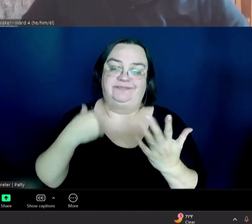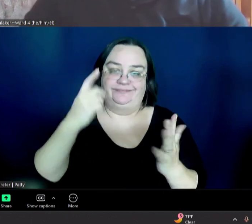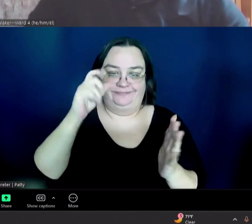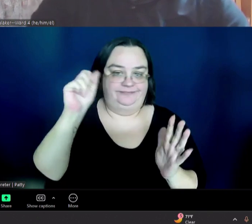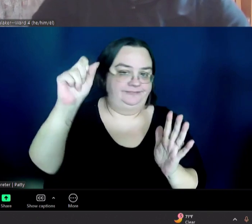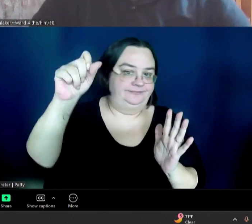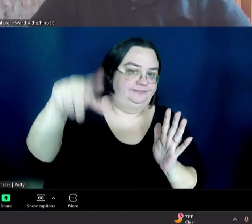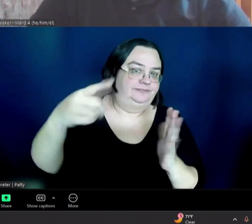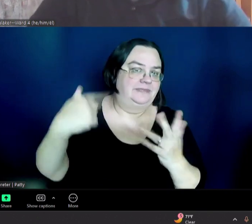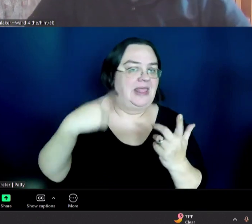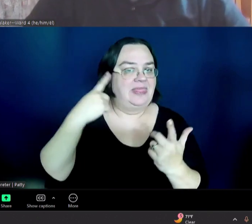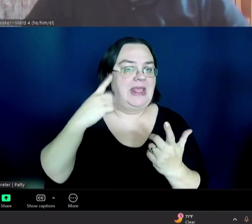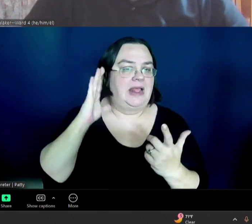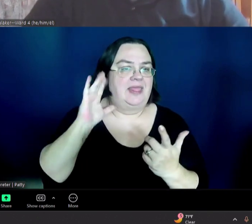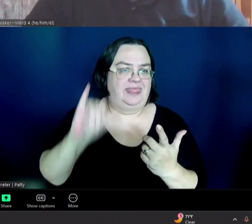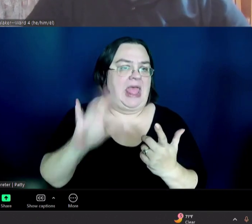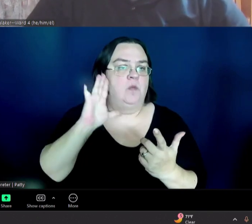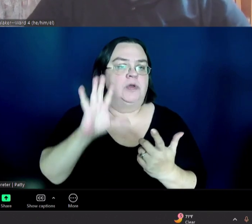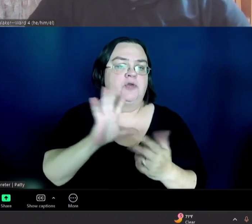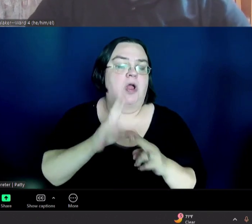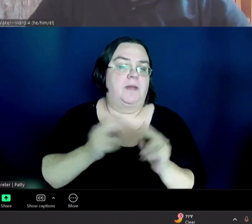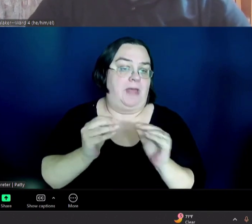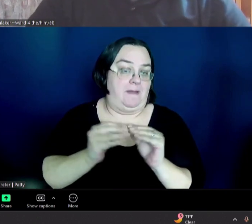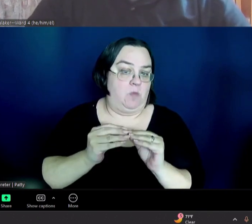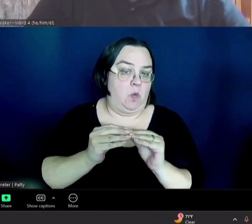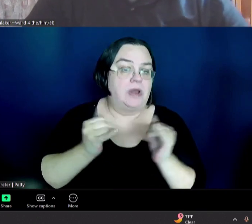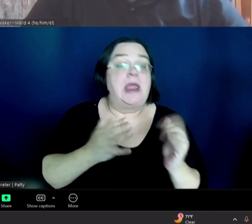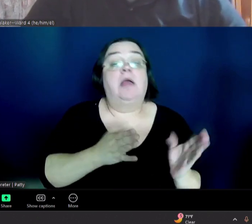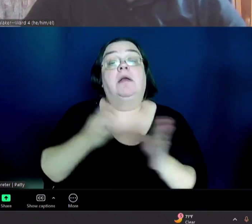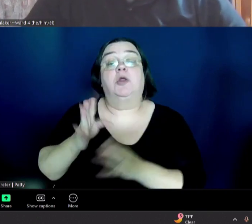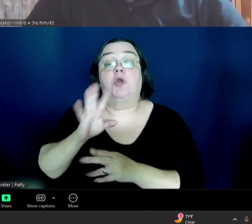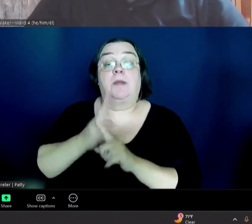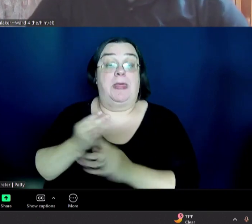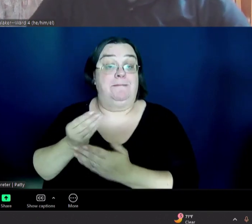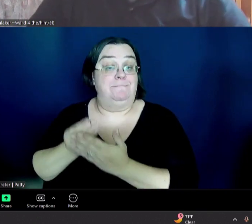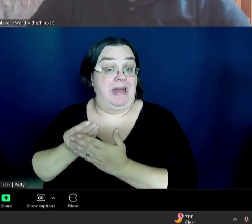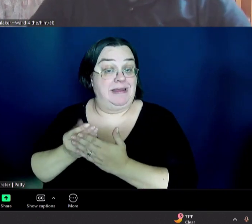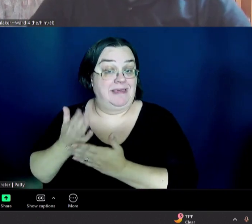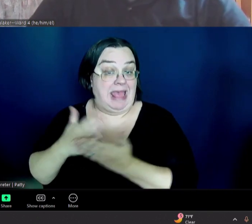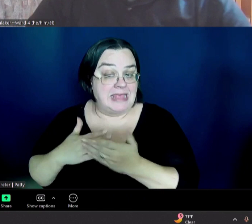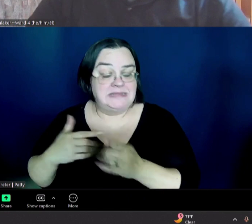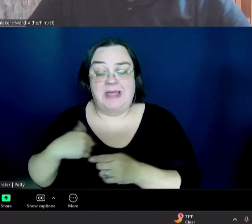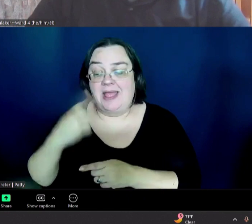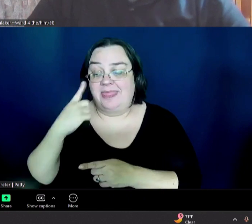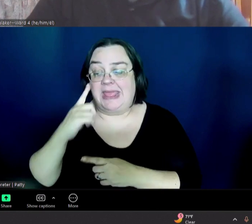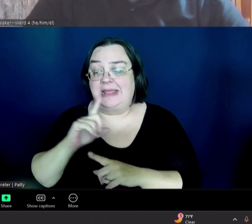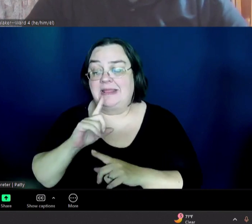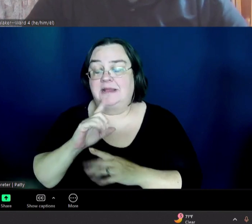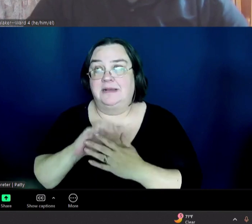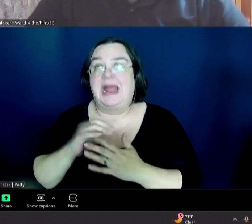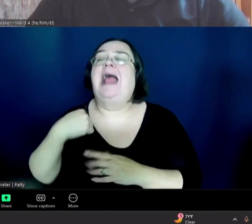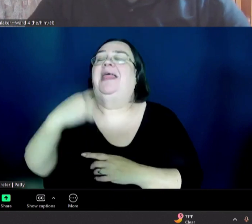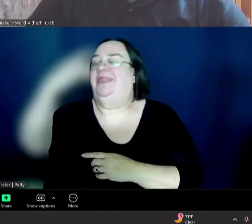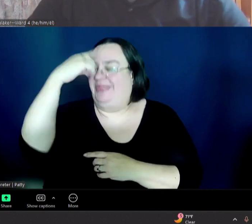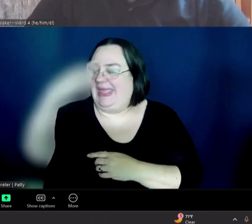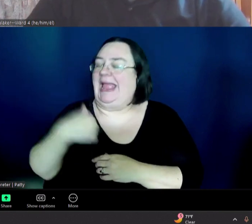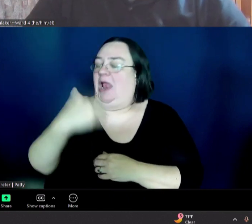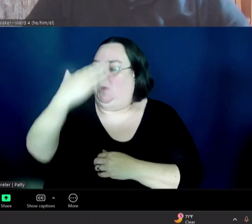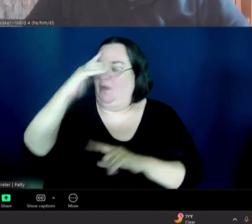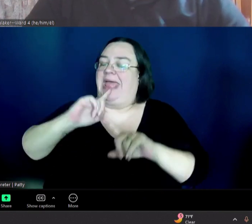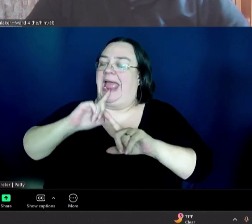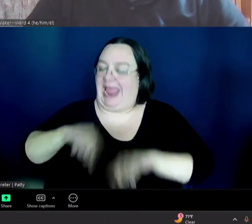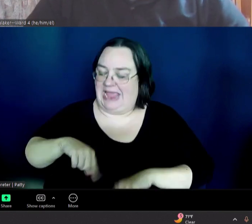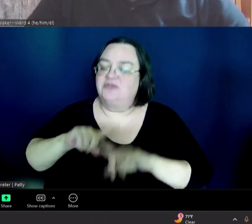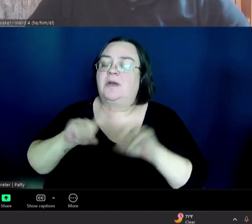think we'll talk more about that. On the money side, I think the answer to these, I think I know the answers to these, but number